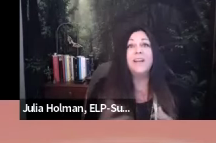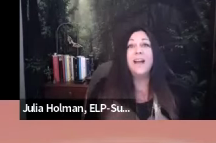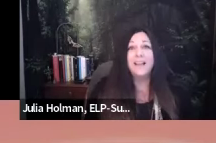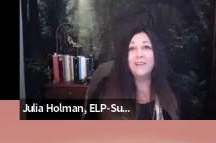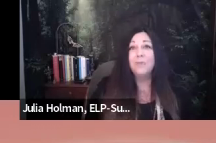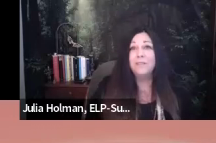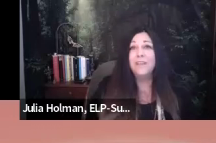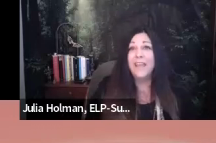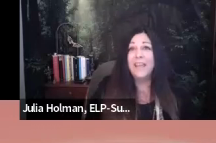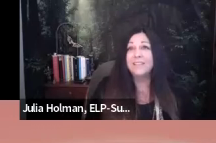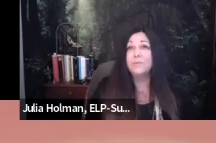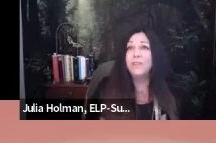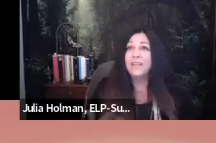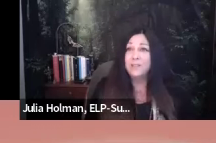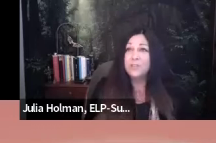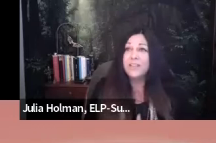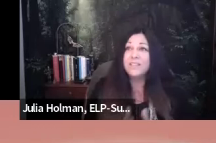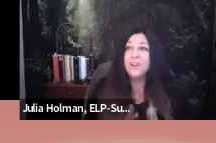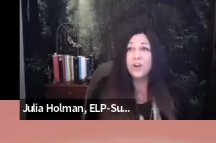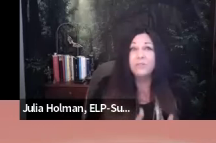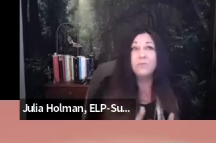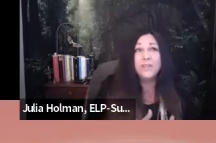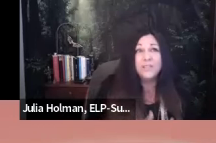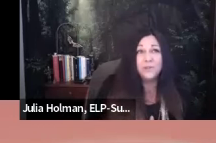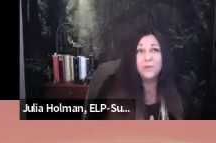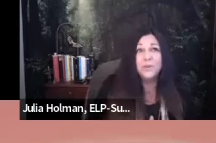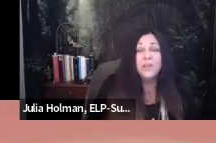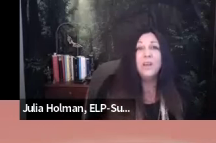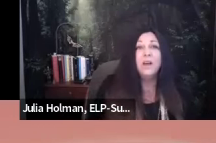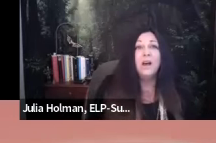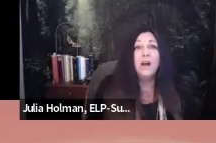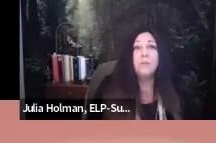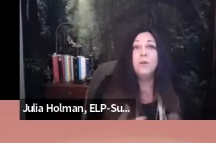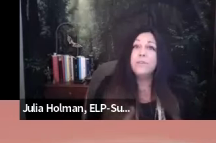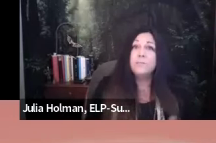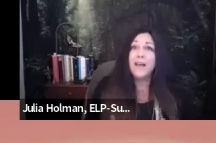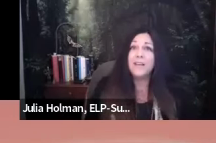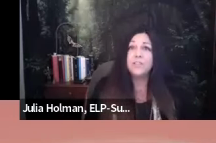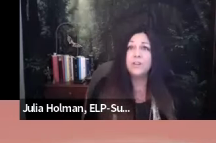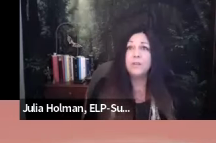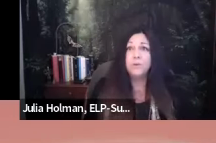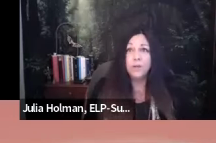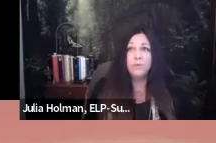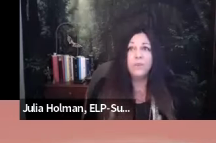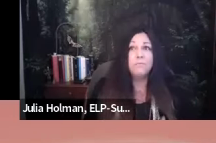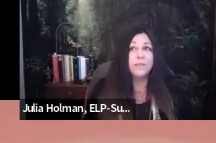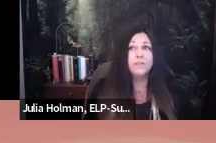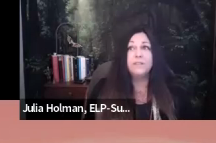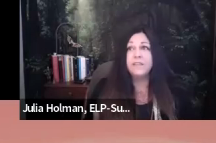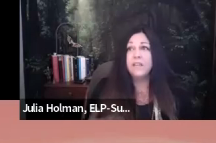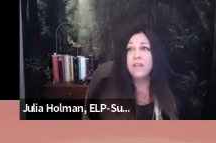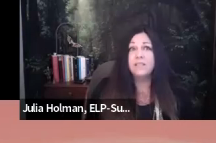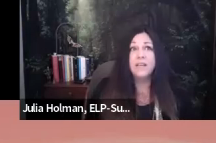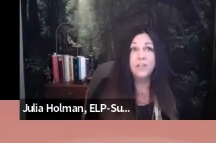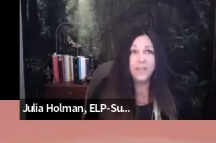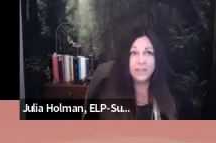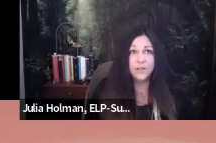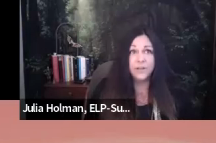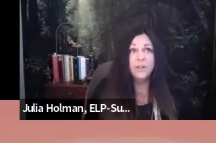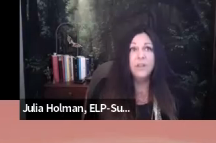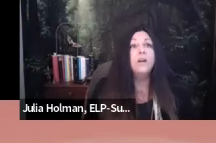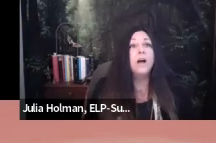mentioned, I'm going to highlight a relevant case that really illustrates the heart of what we do. Over this past year, I've been working with a mother facing